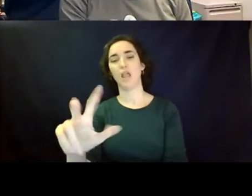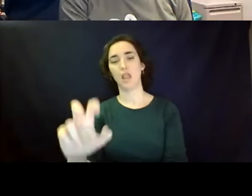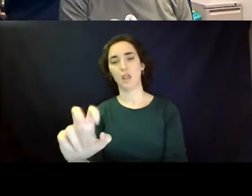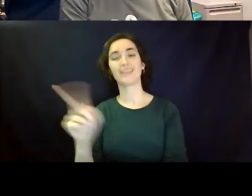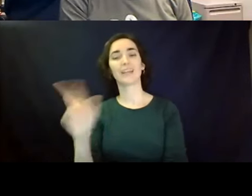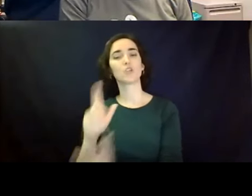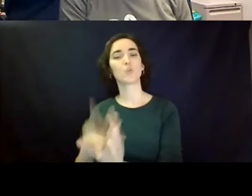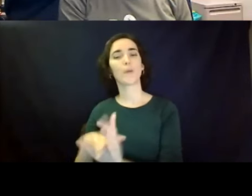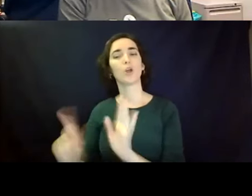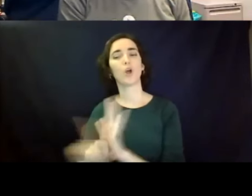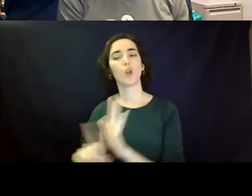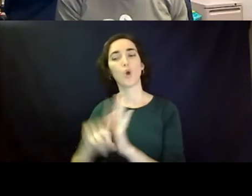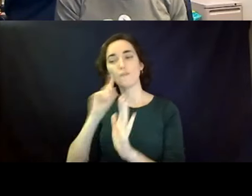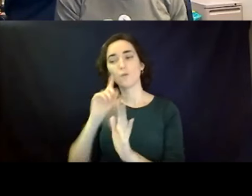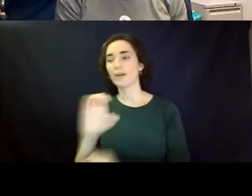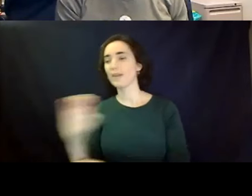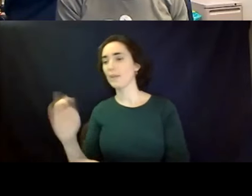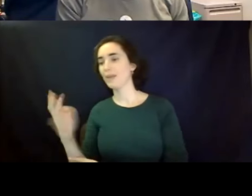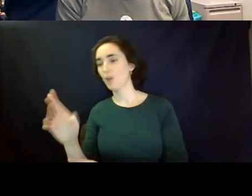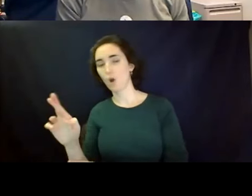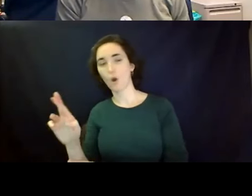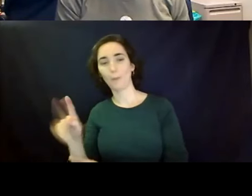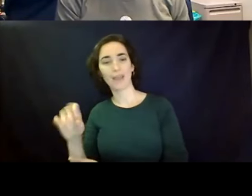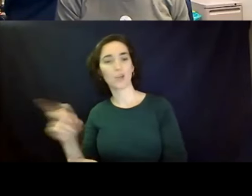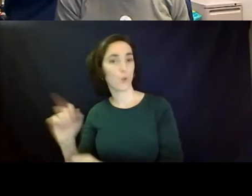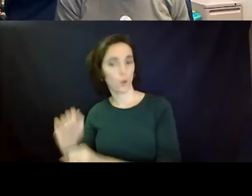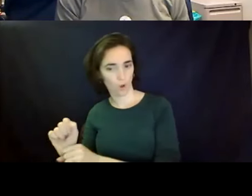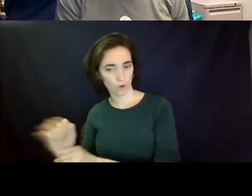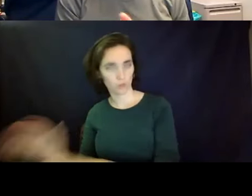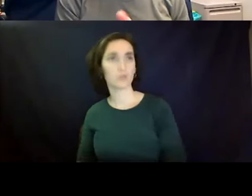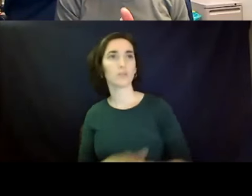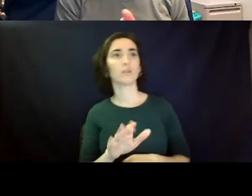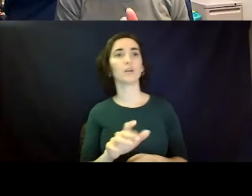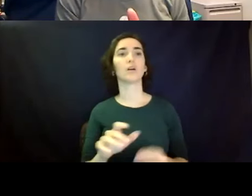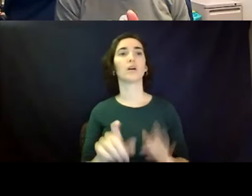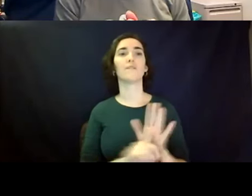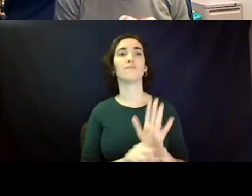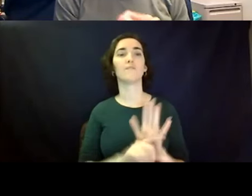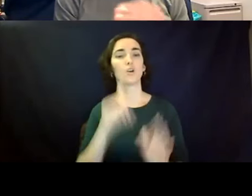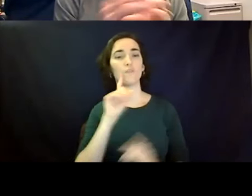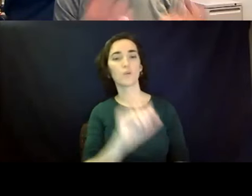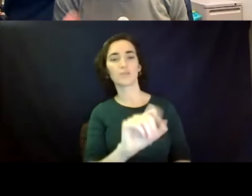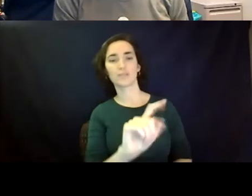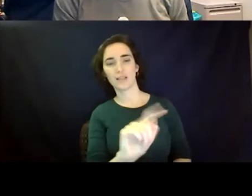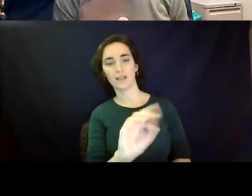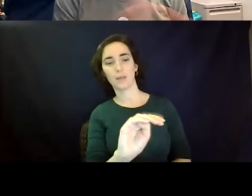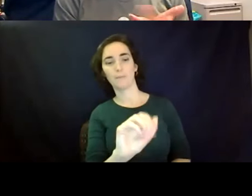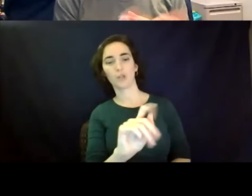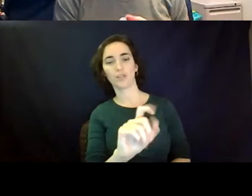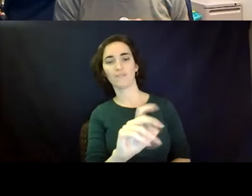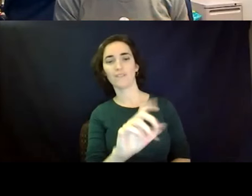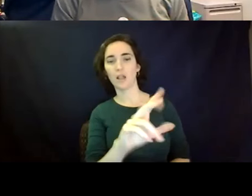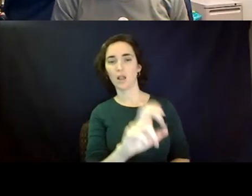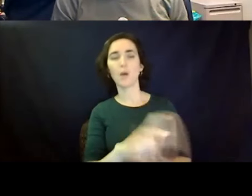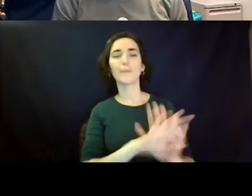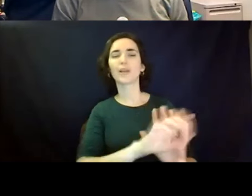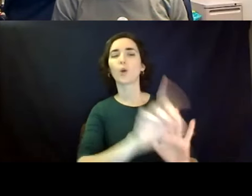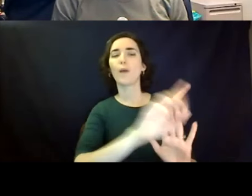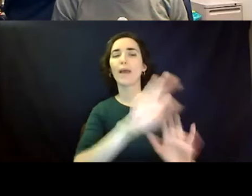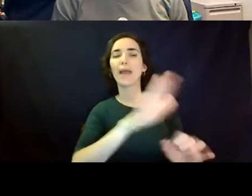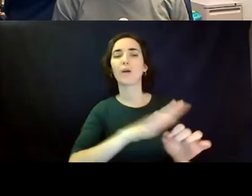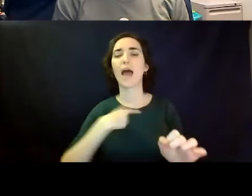for East Baton Rouge Parish where he works. He can get alerts for St. Martinville. So this is a